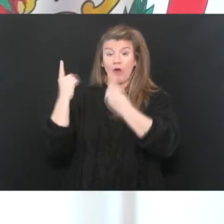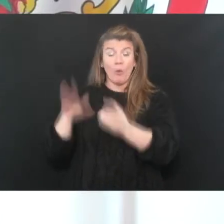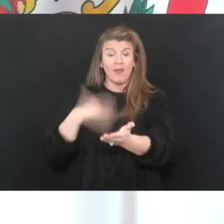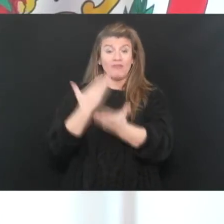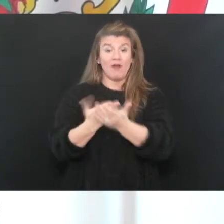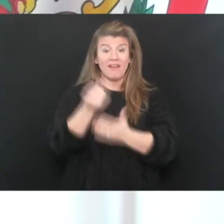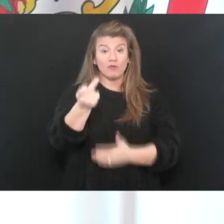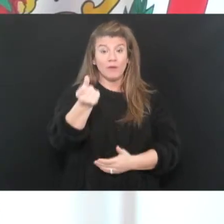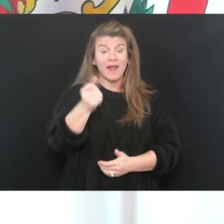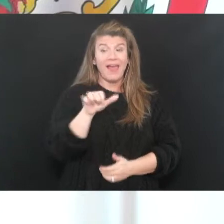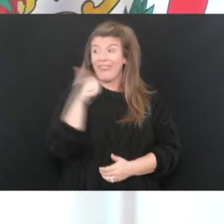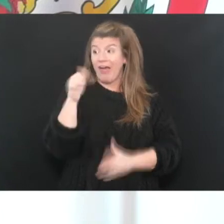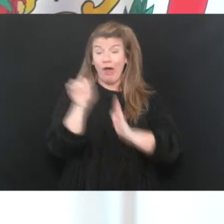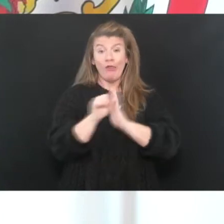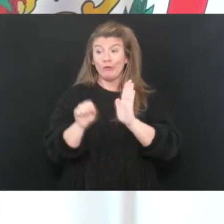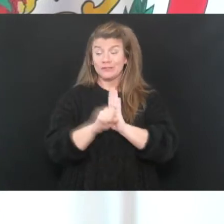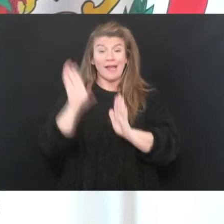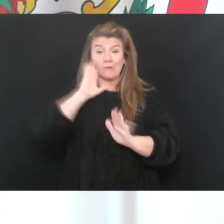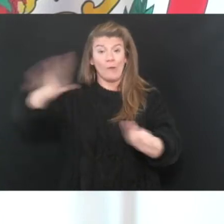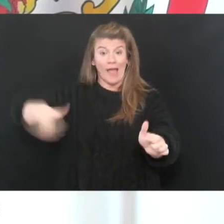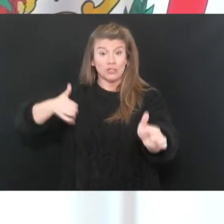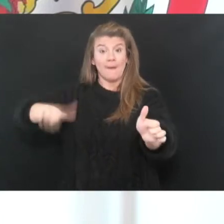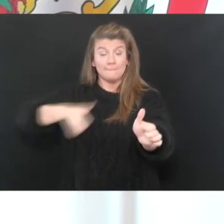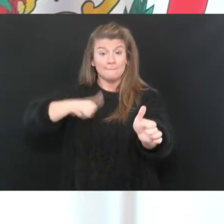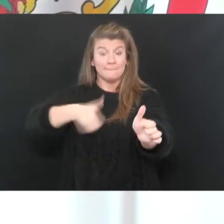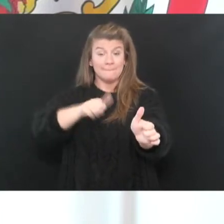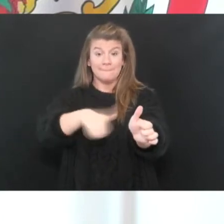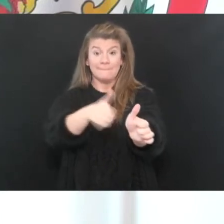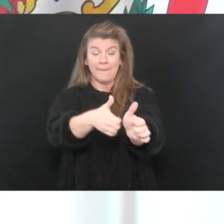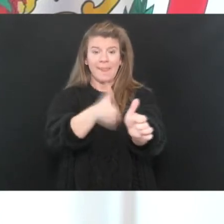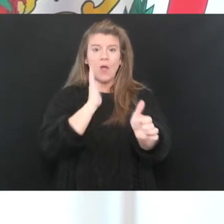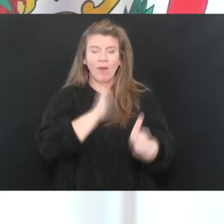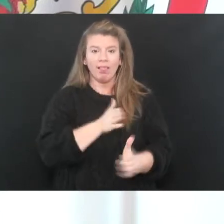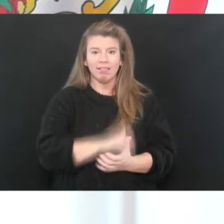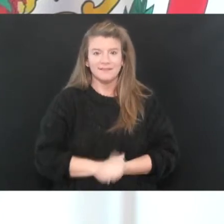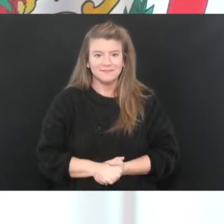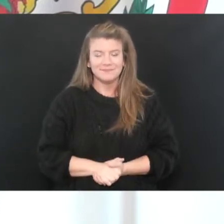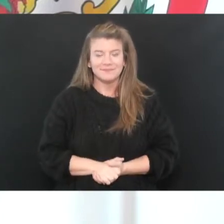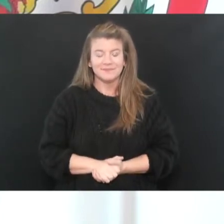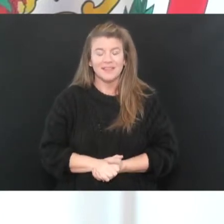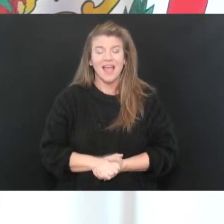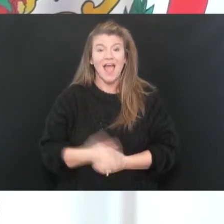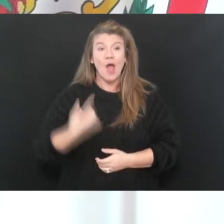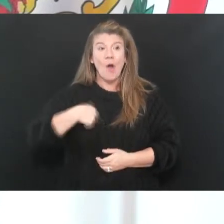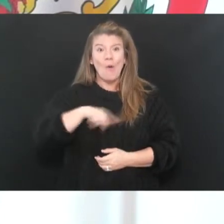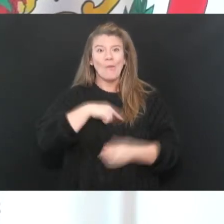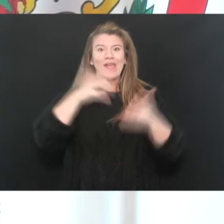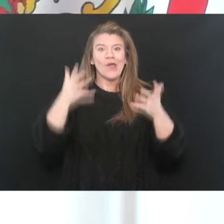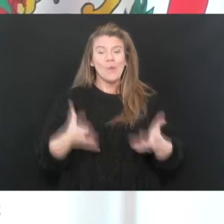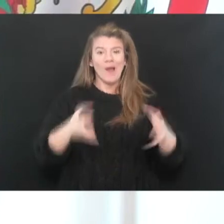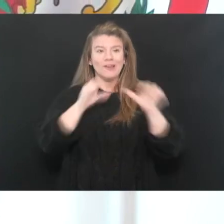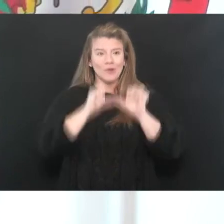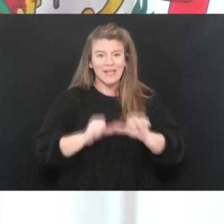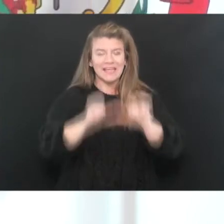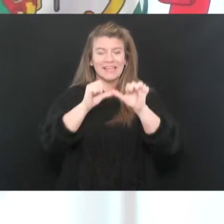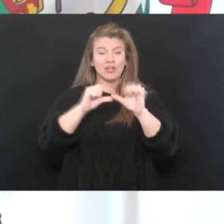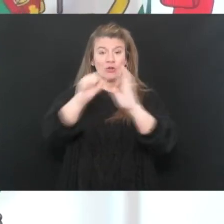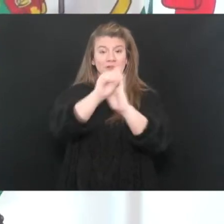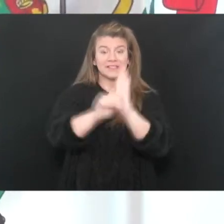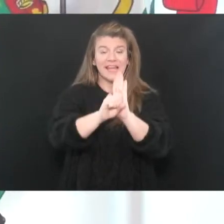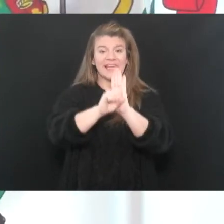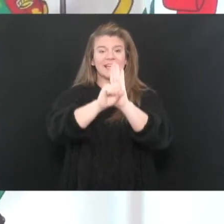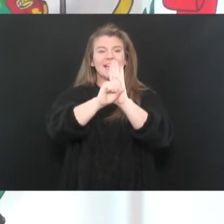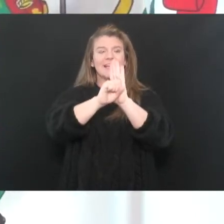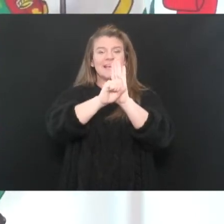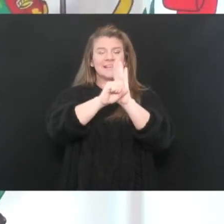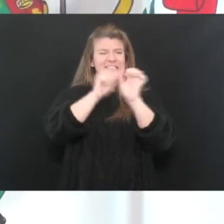there. And then they'll spuddle. We want to be the state that finds the methodology